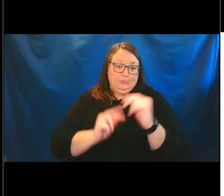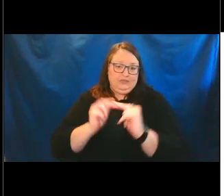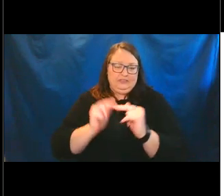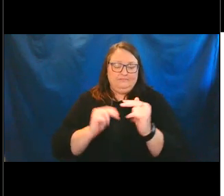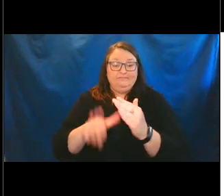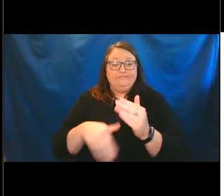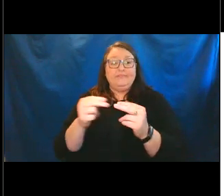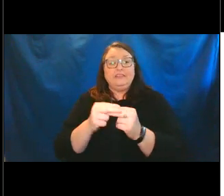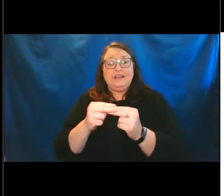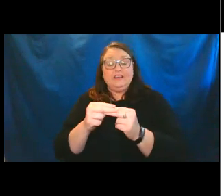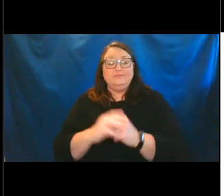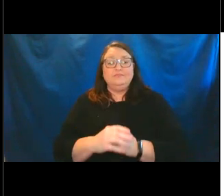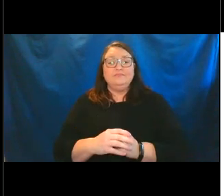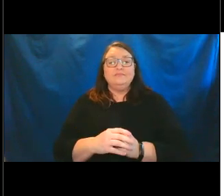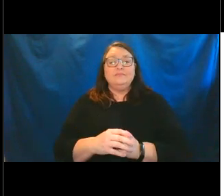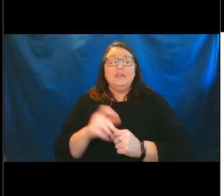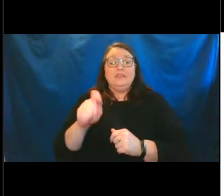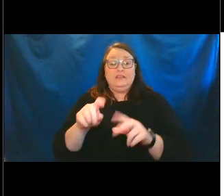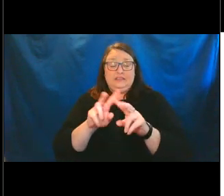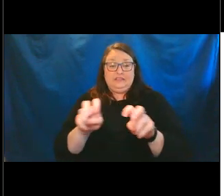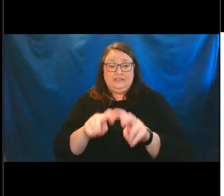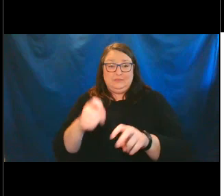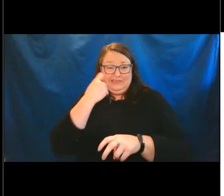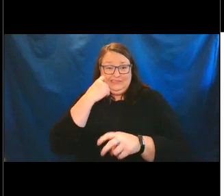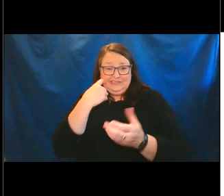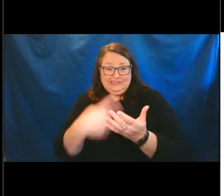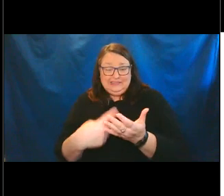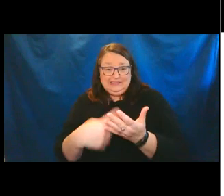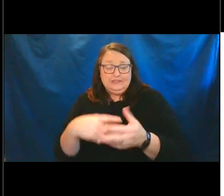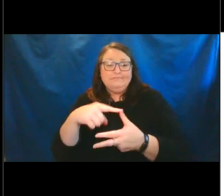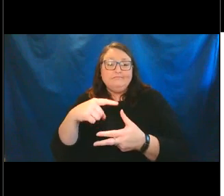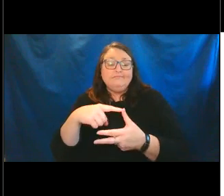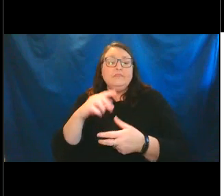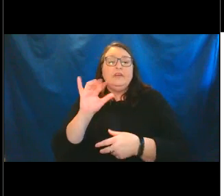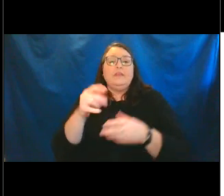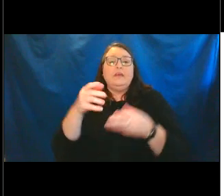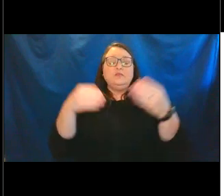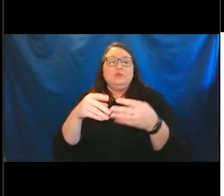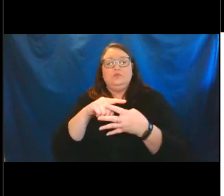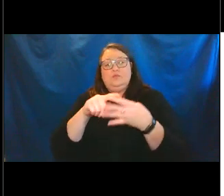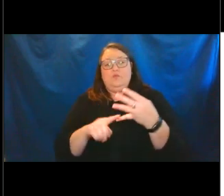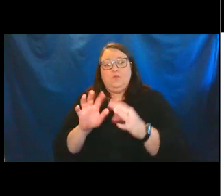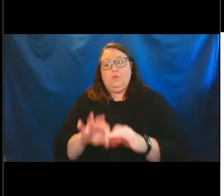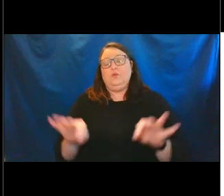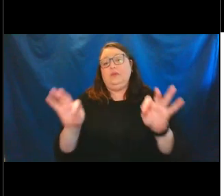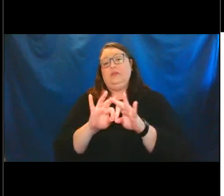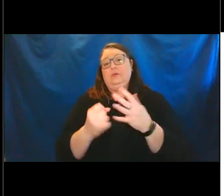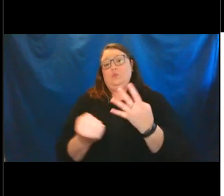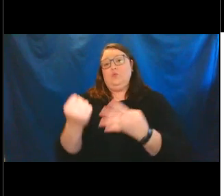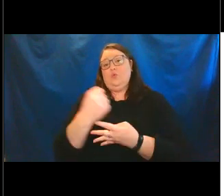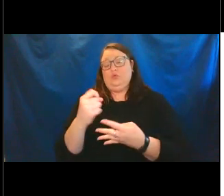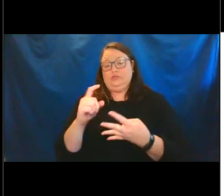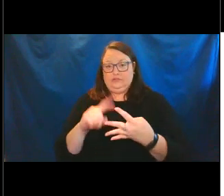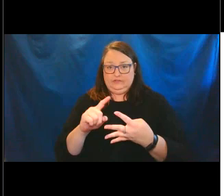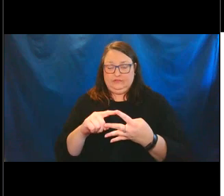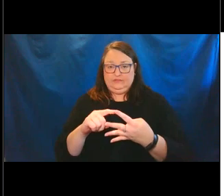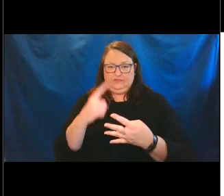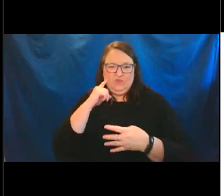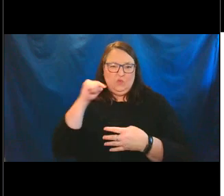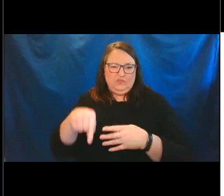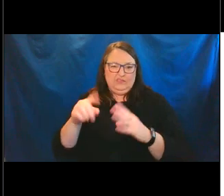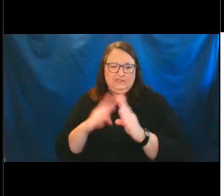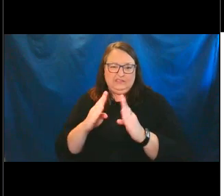The Green New Deal Workforce Needs Assessment that I talked about is focused on 4 key priorities for the city: